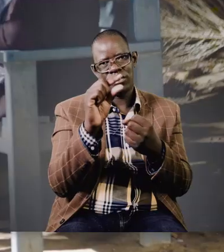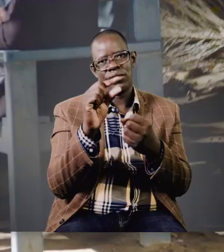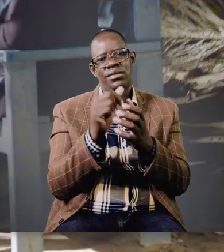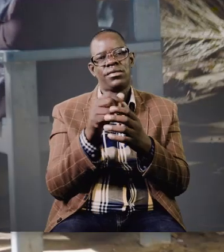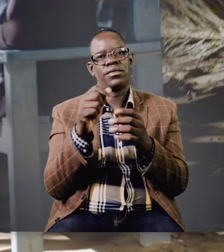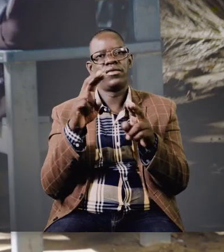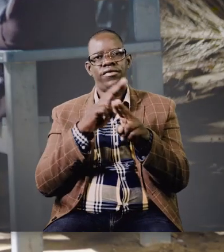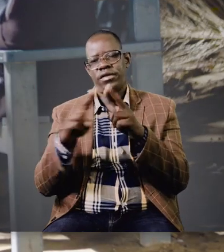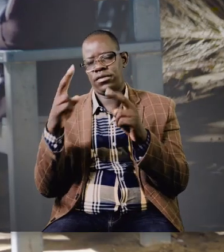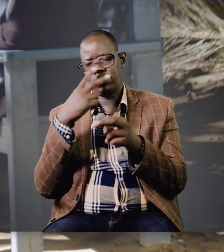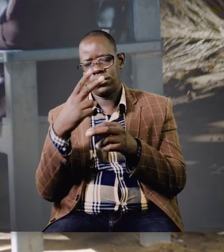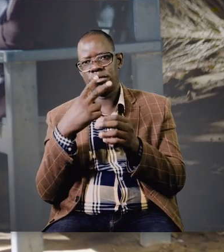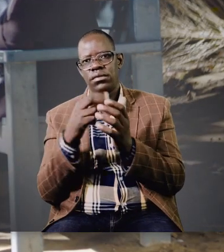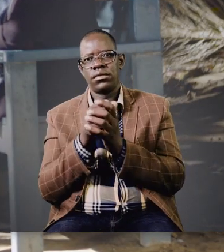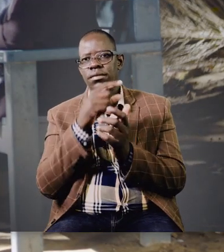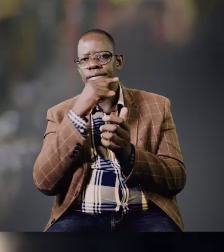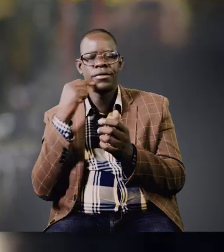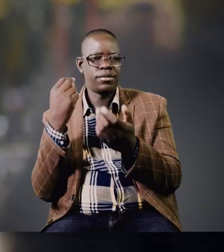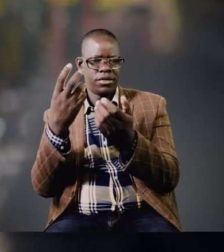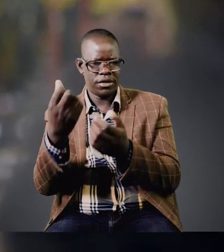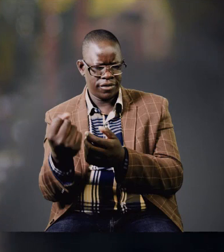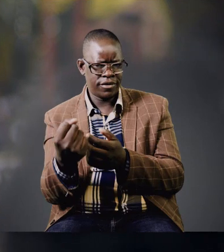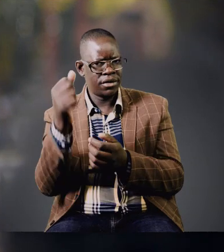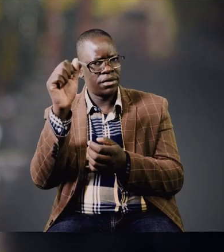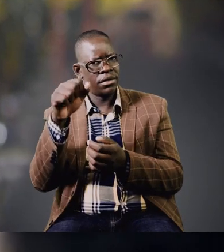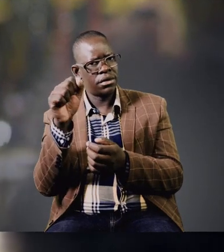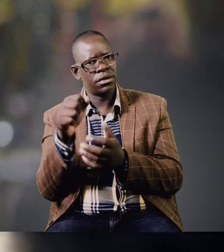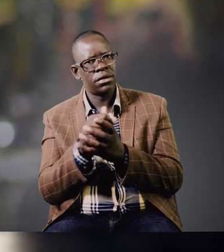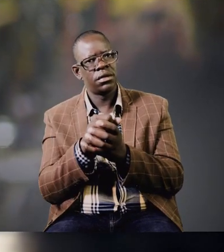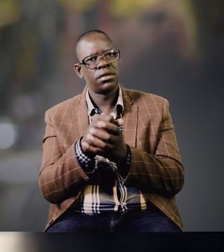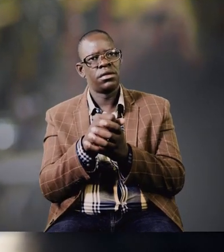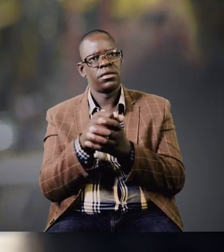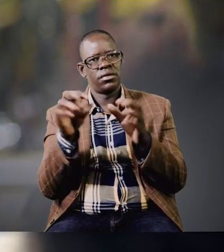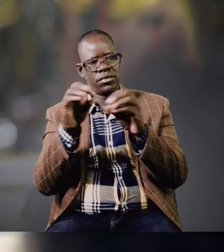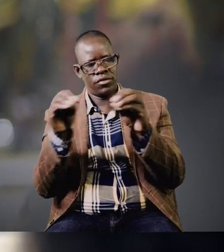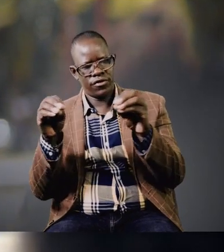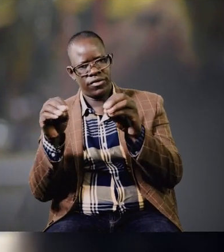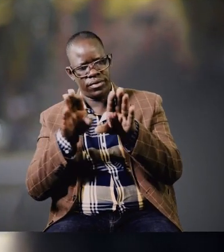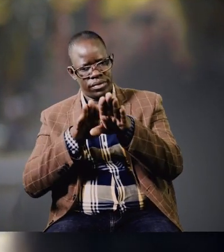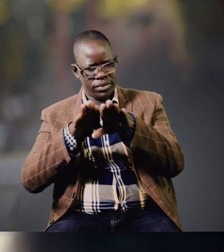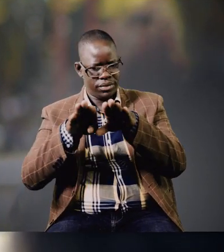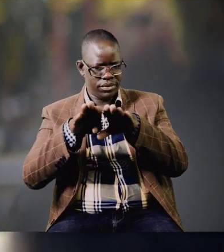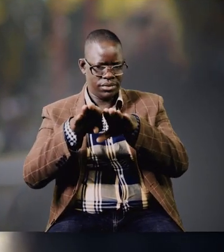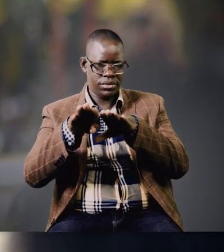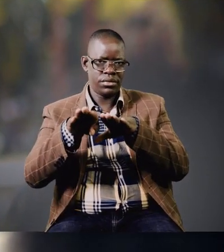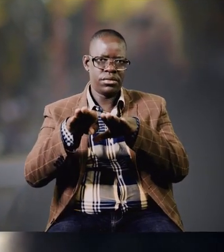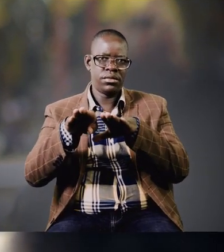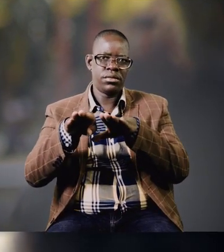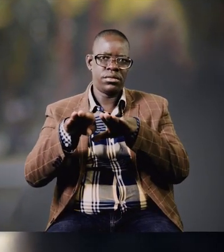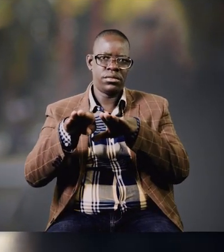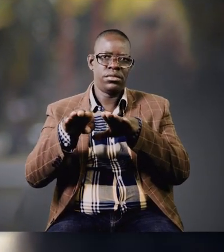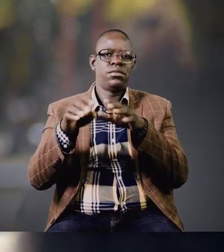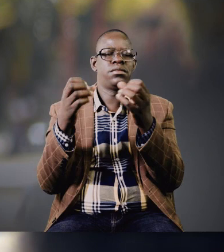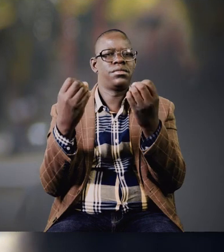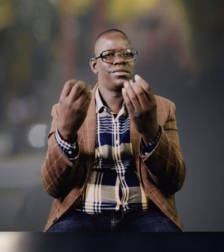first. So these waves even have names? Imagine. Yes, these L waves move horizontally along the crust, and they even cause the